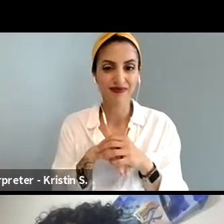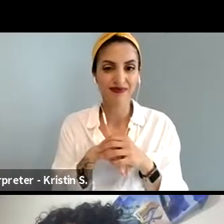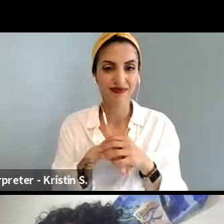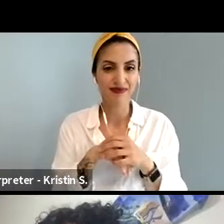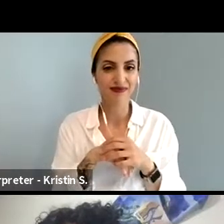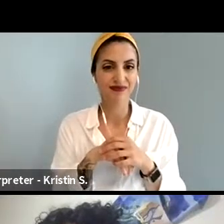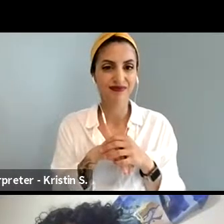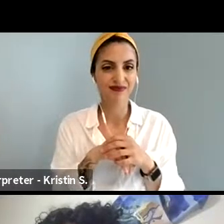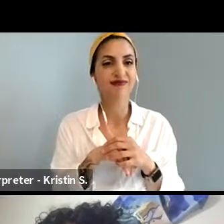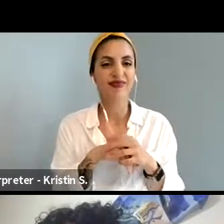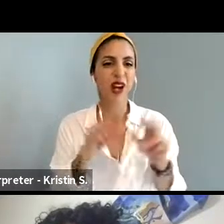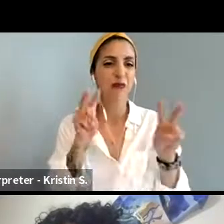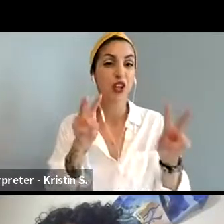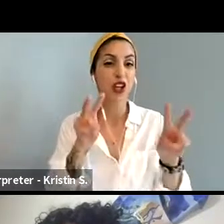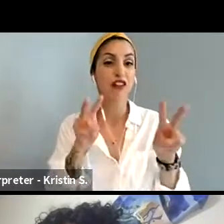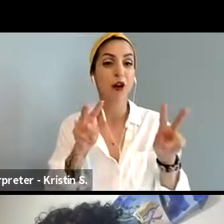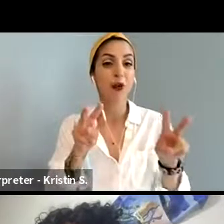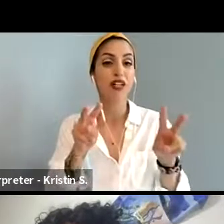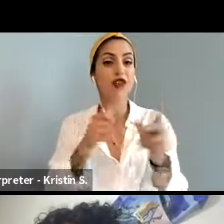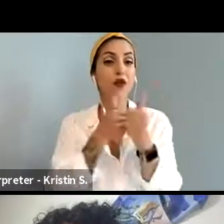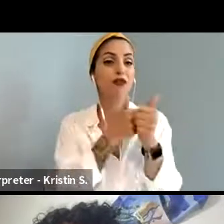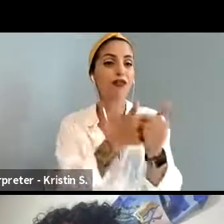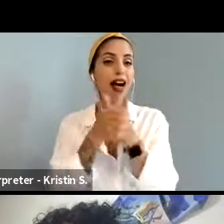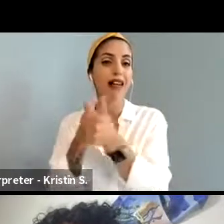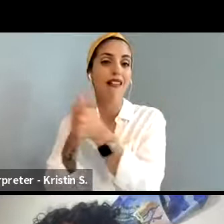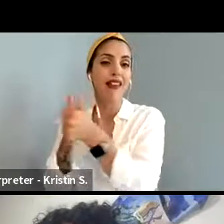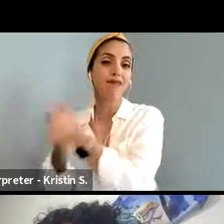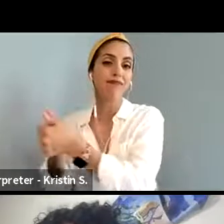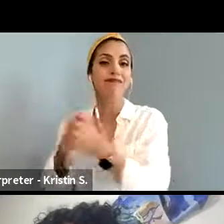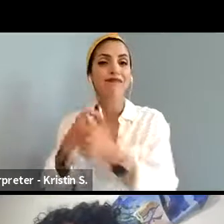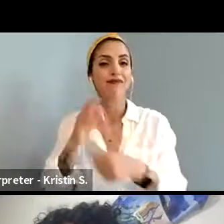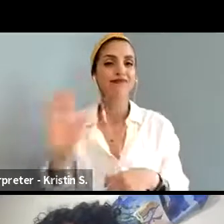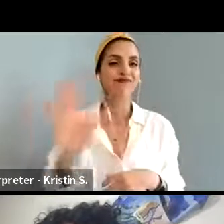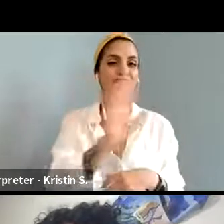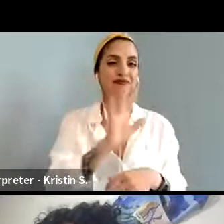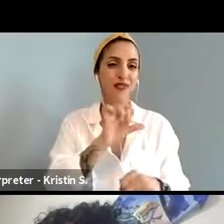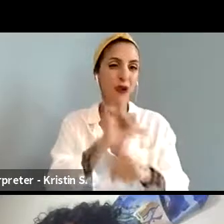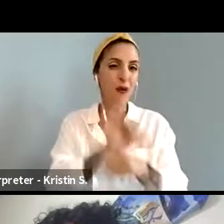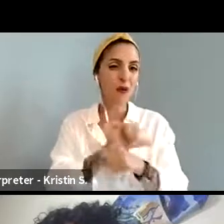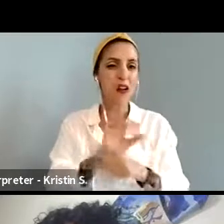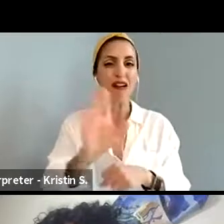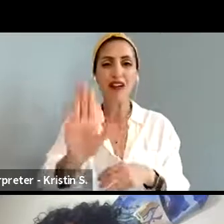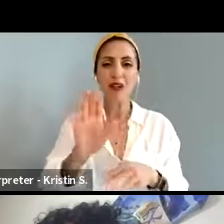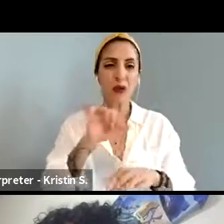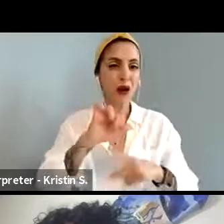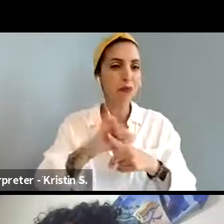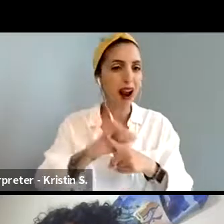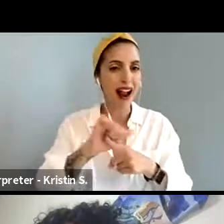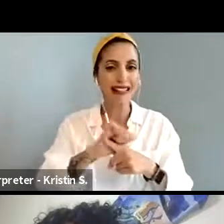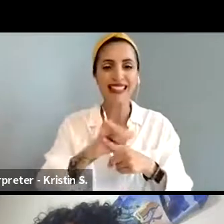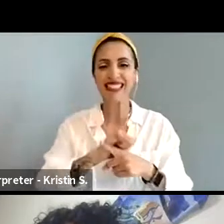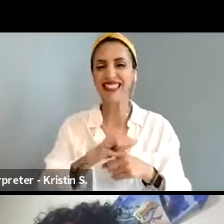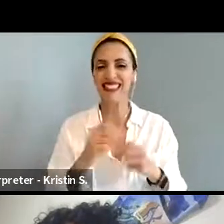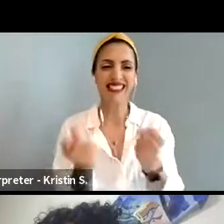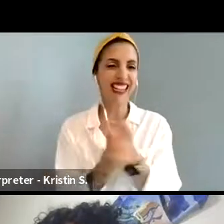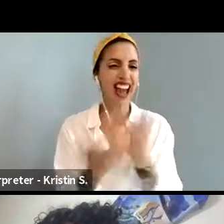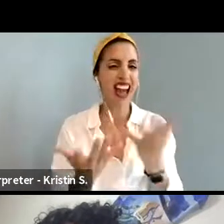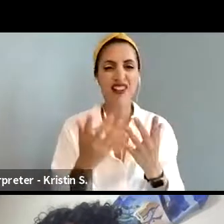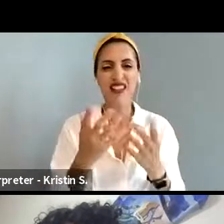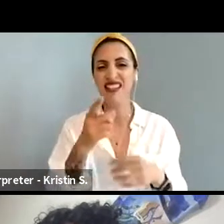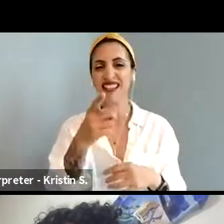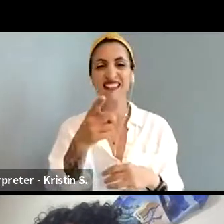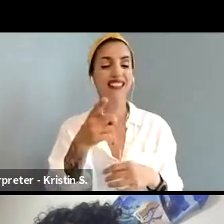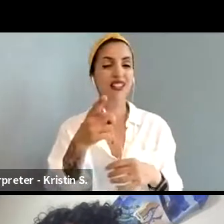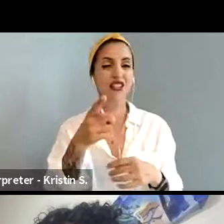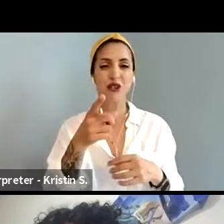I'm very much looking forward to continue to follow each of you and your practice and what you create and the movements that you build